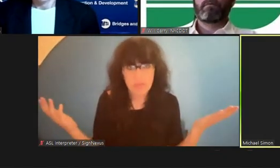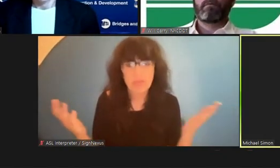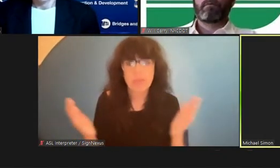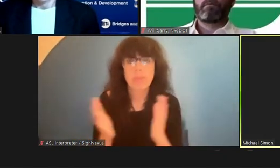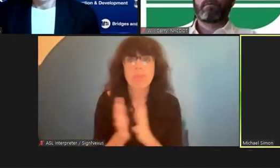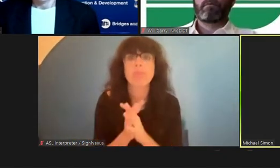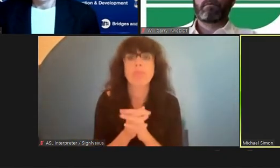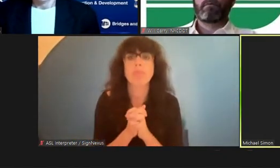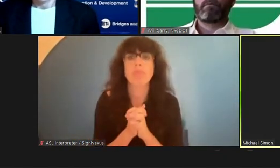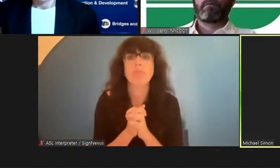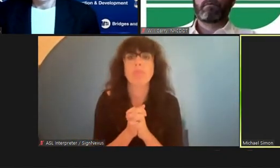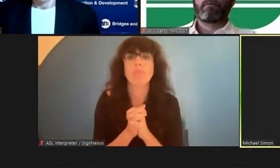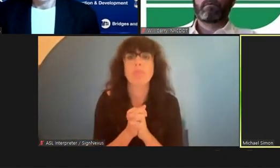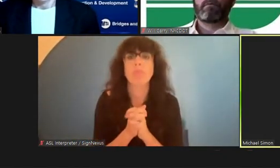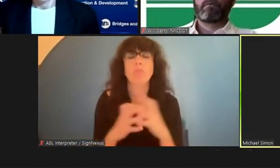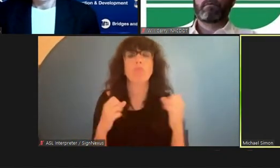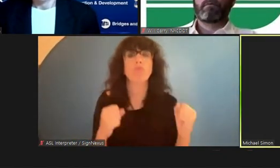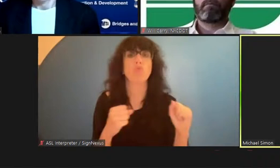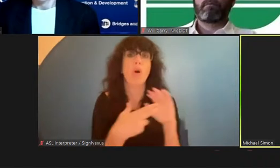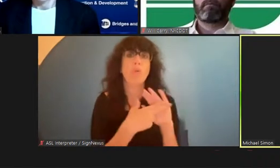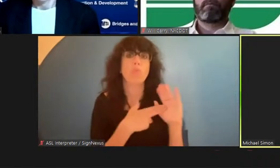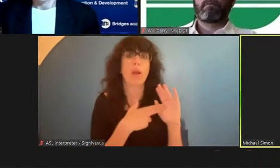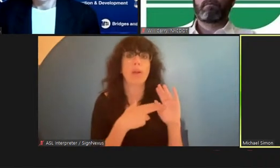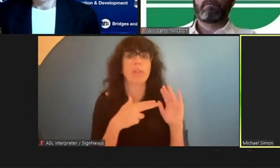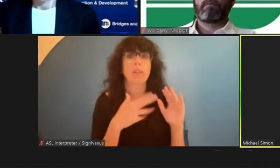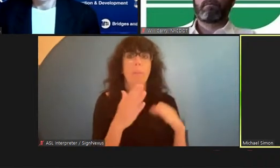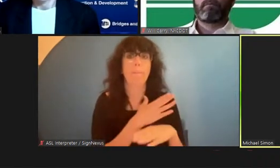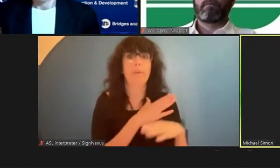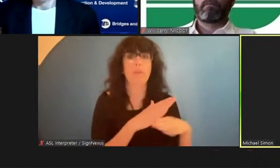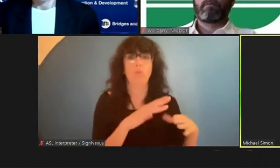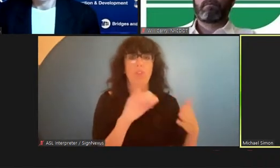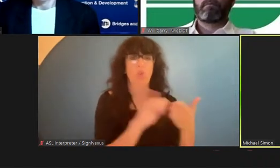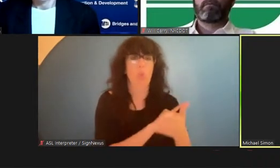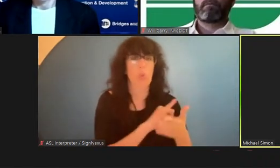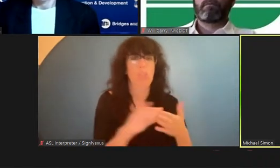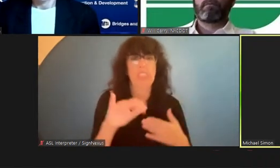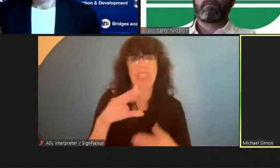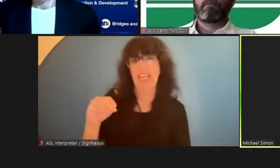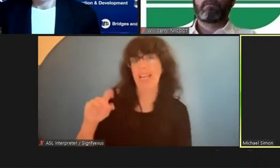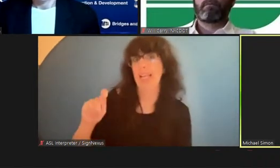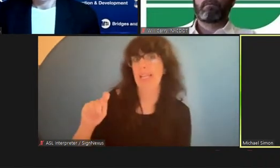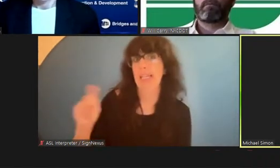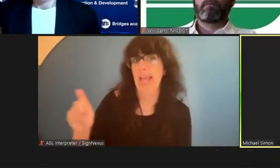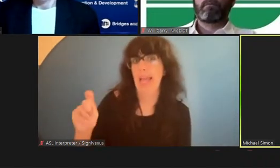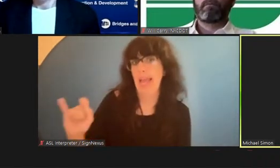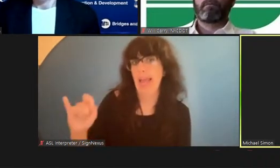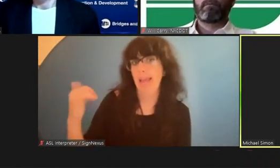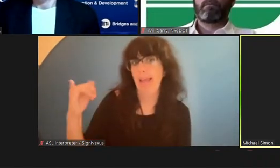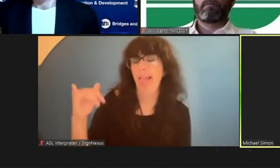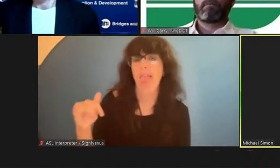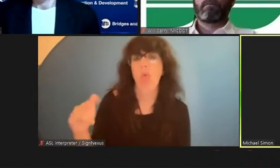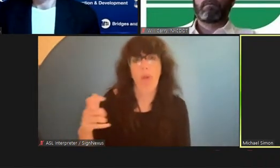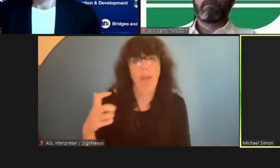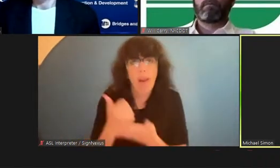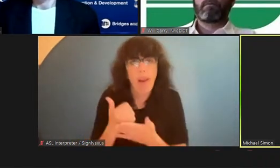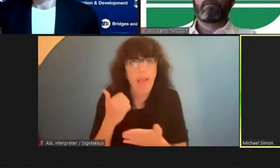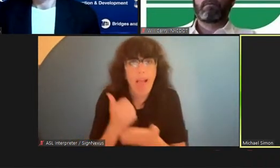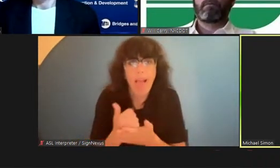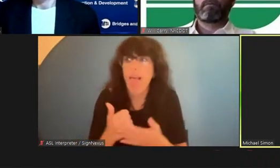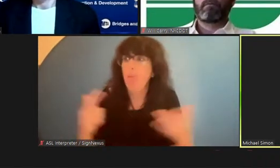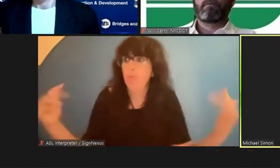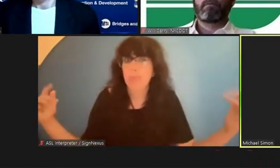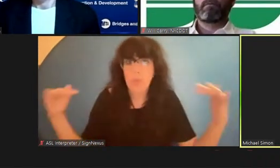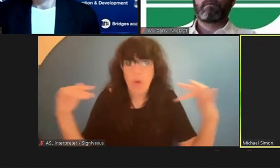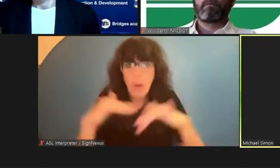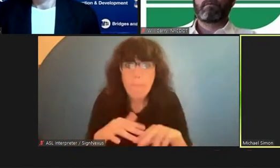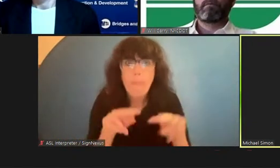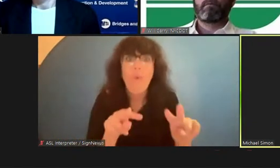there's a strong branding between new york city and yellow cabs it helps bring tourists in the yellow cab is an icon of new york in the